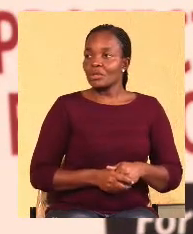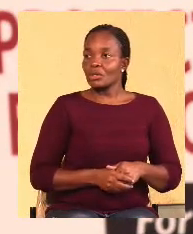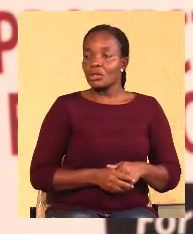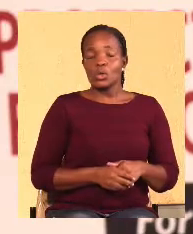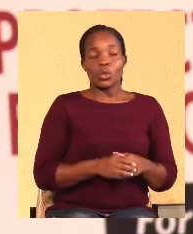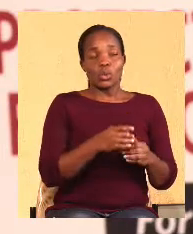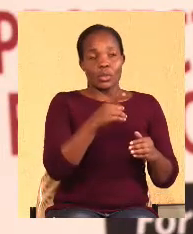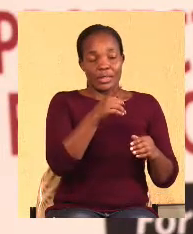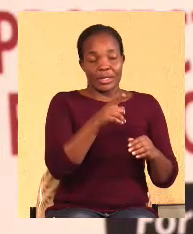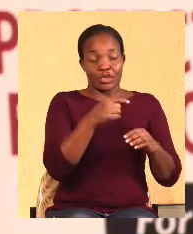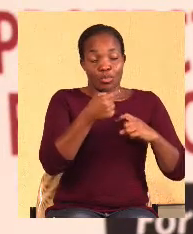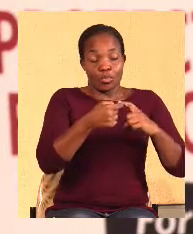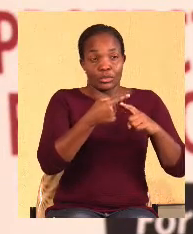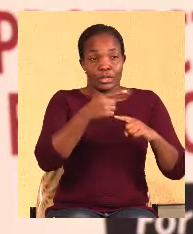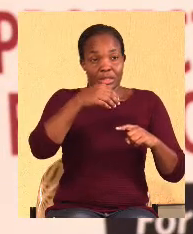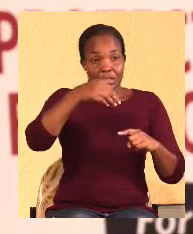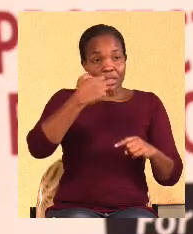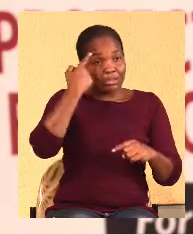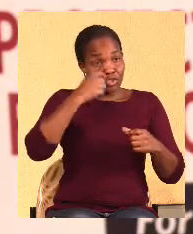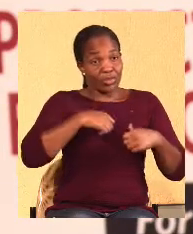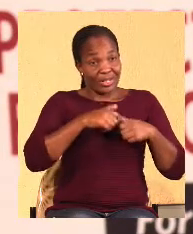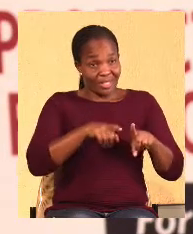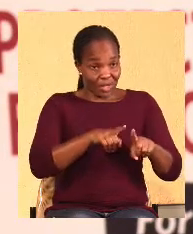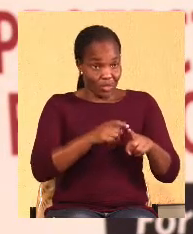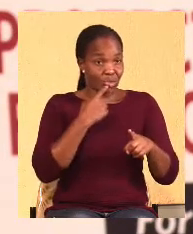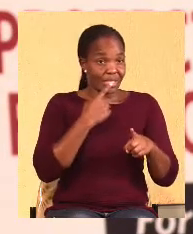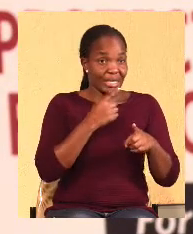WHO guideline, we